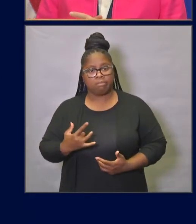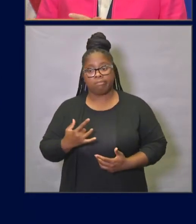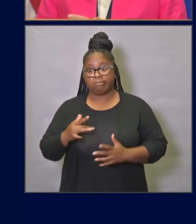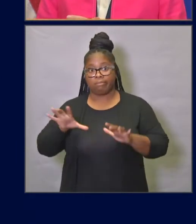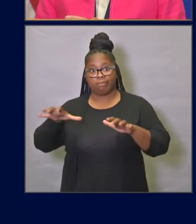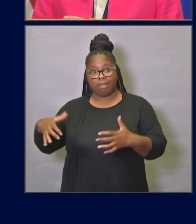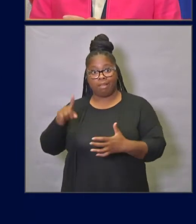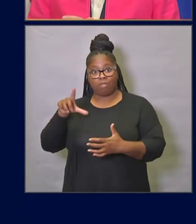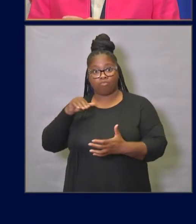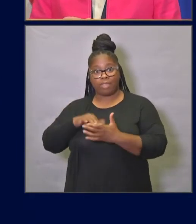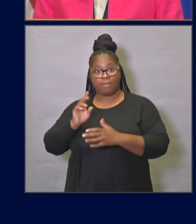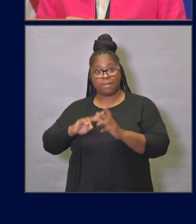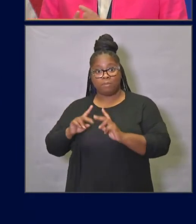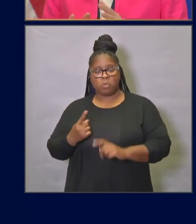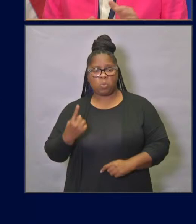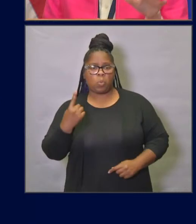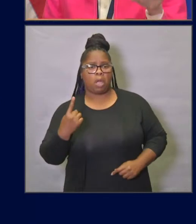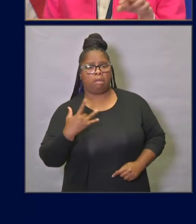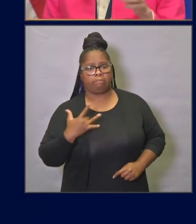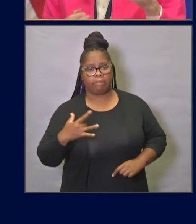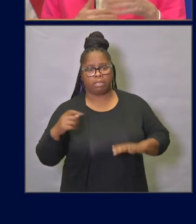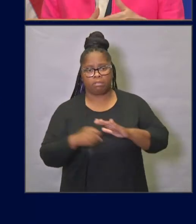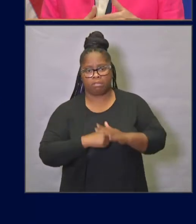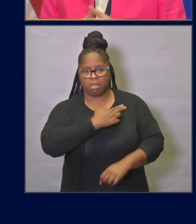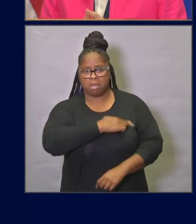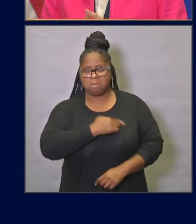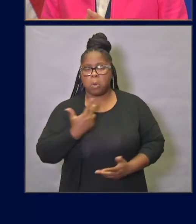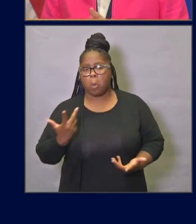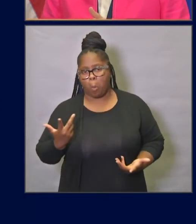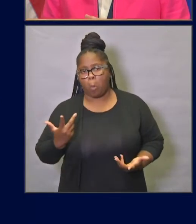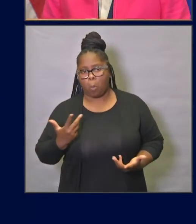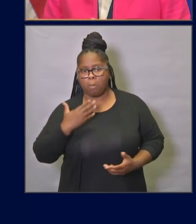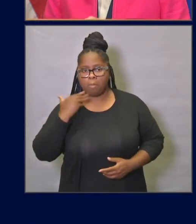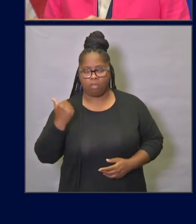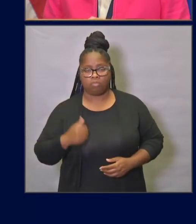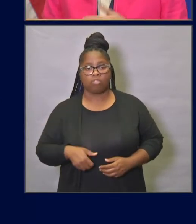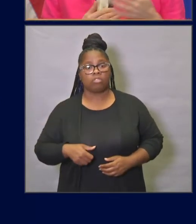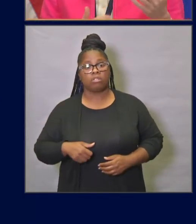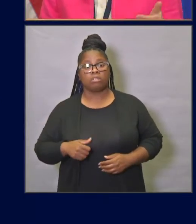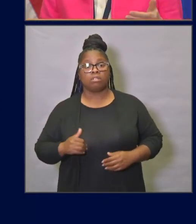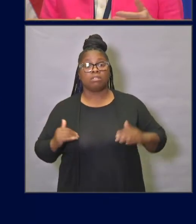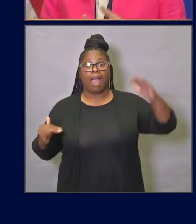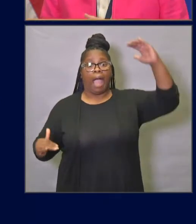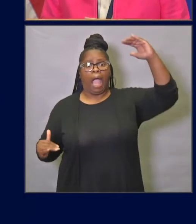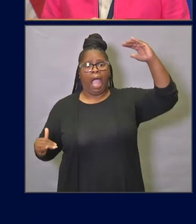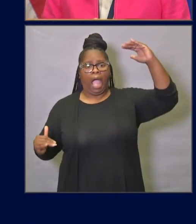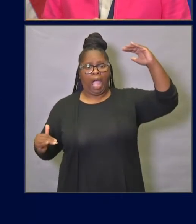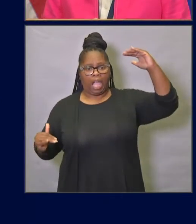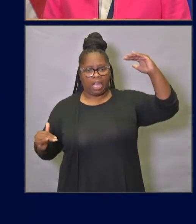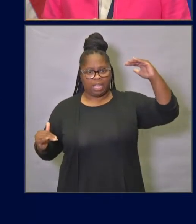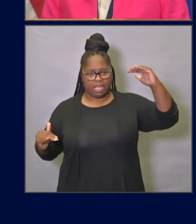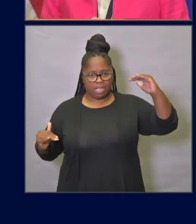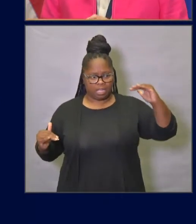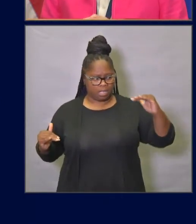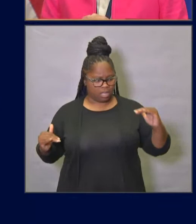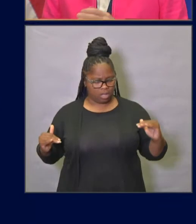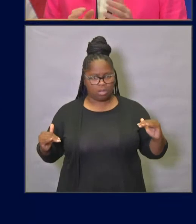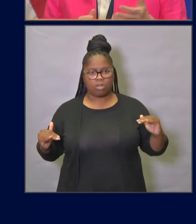hospitalization per 100,000 people now. And again, narrowing of the gap, which is